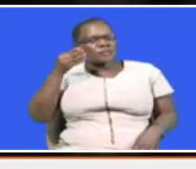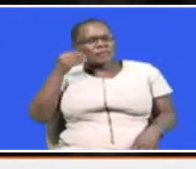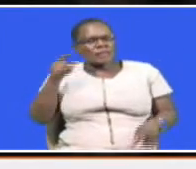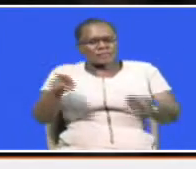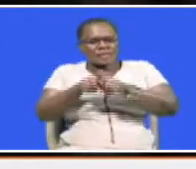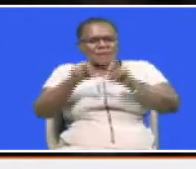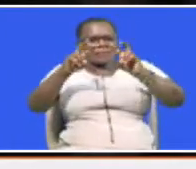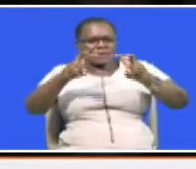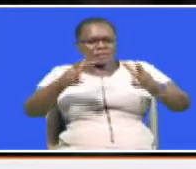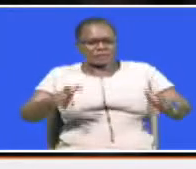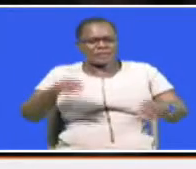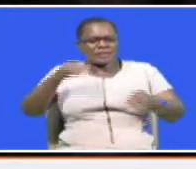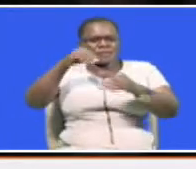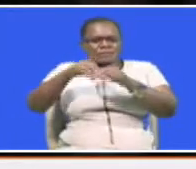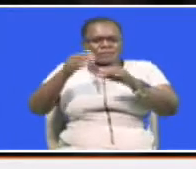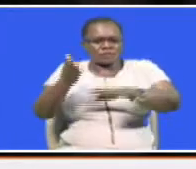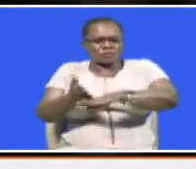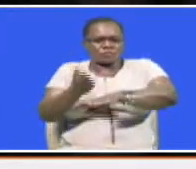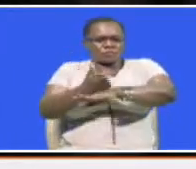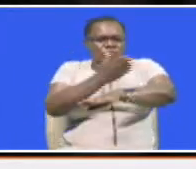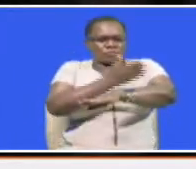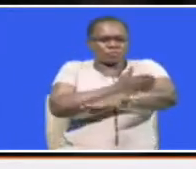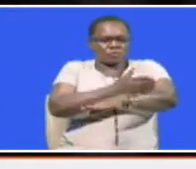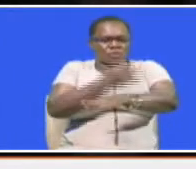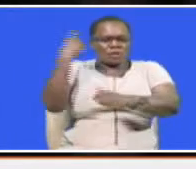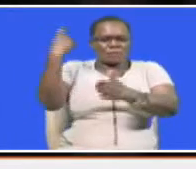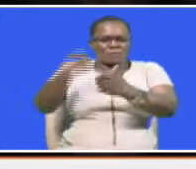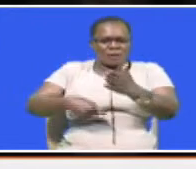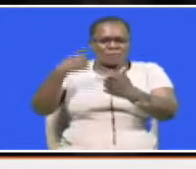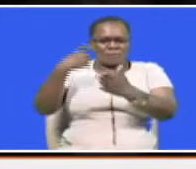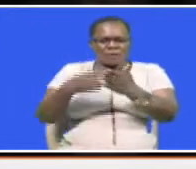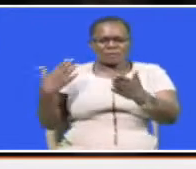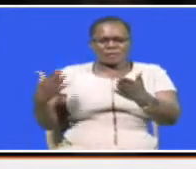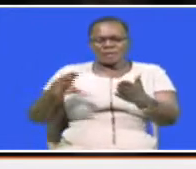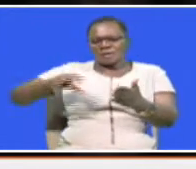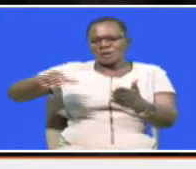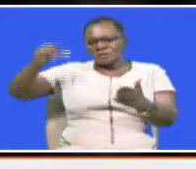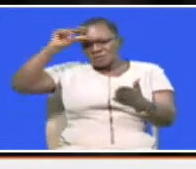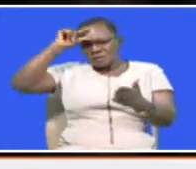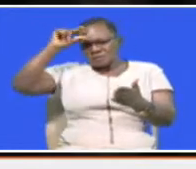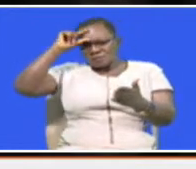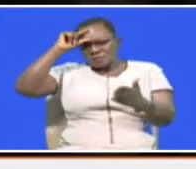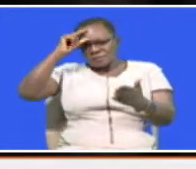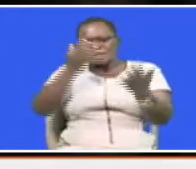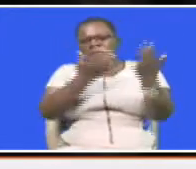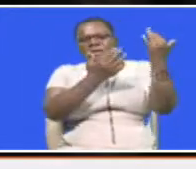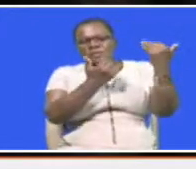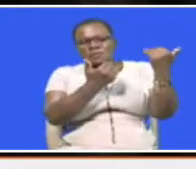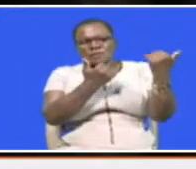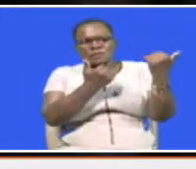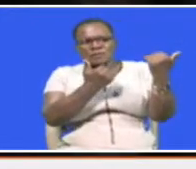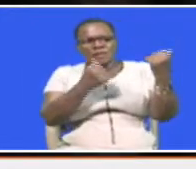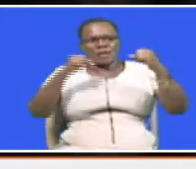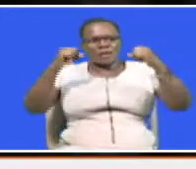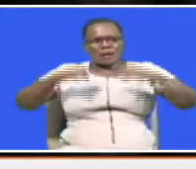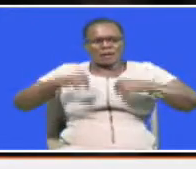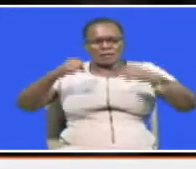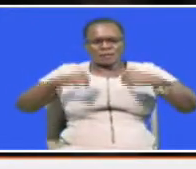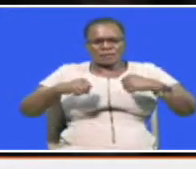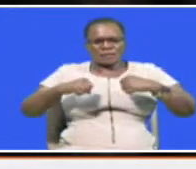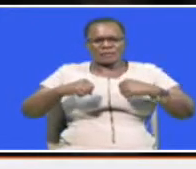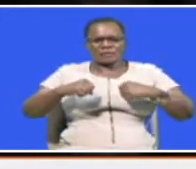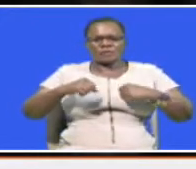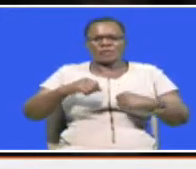research insights to improve property taxation and county government's expectations, which, as we agree this